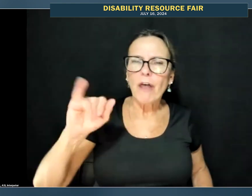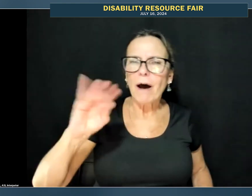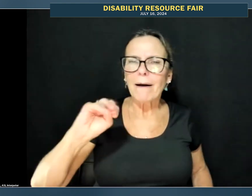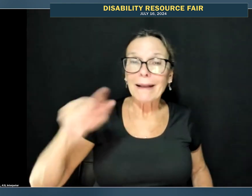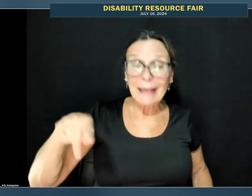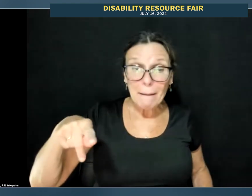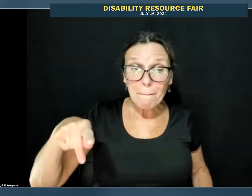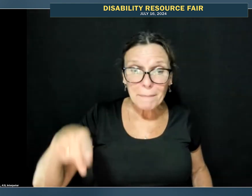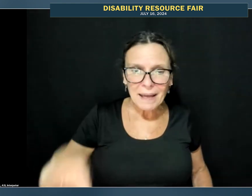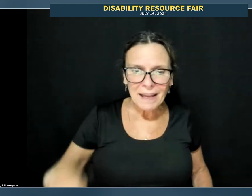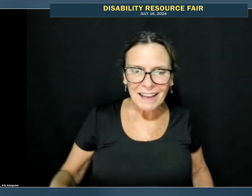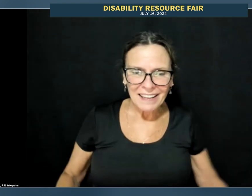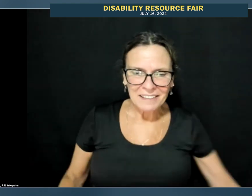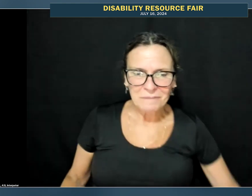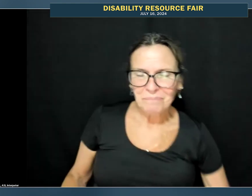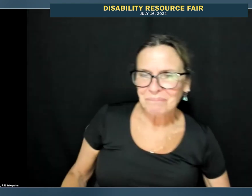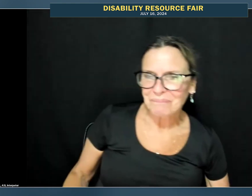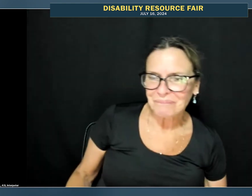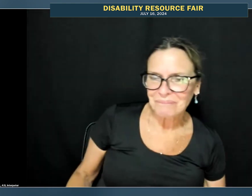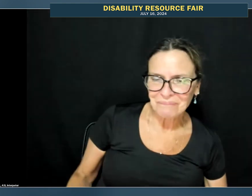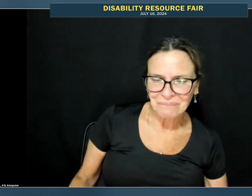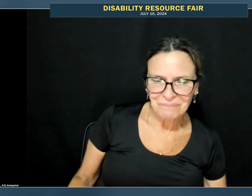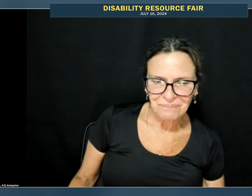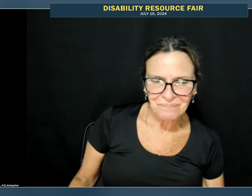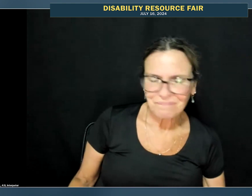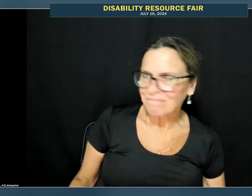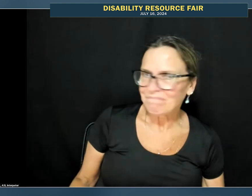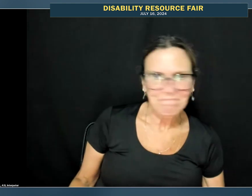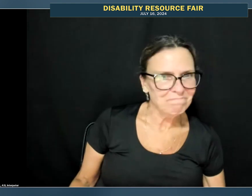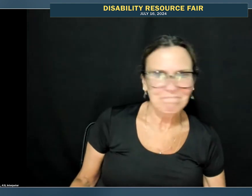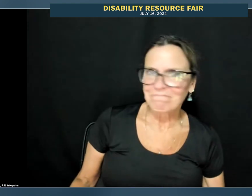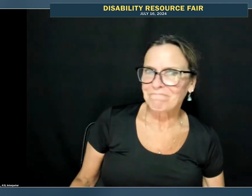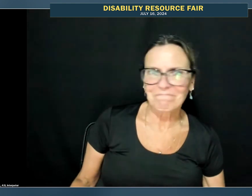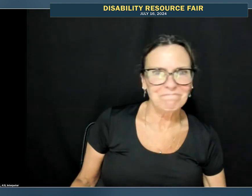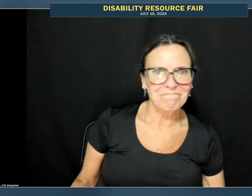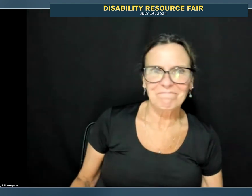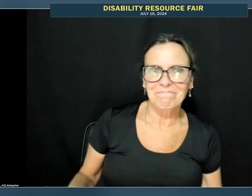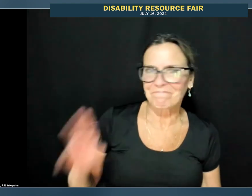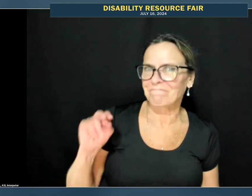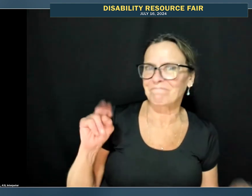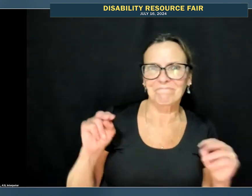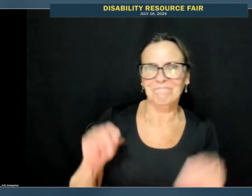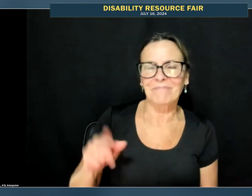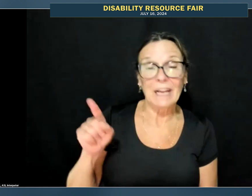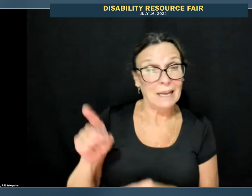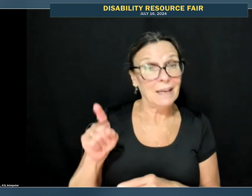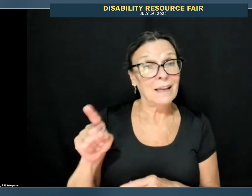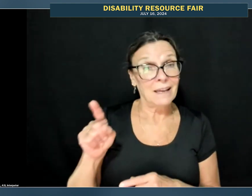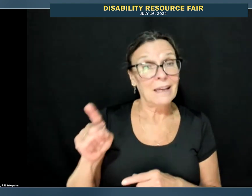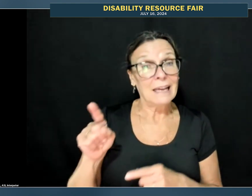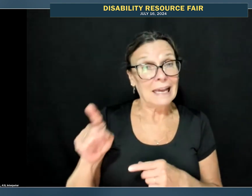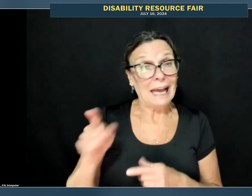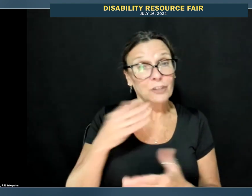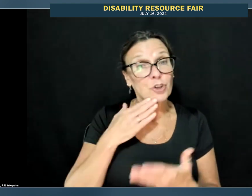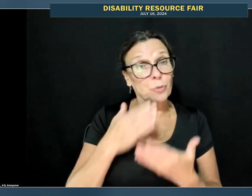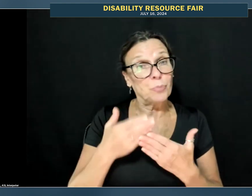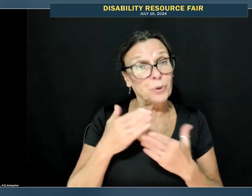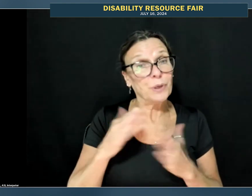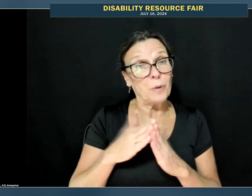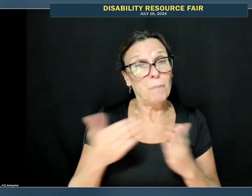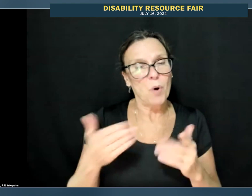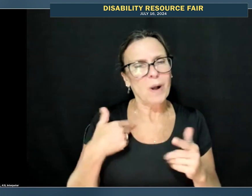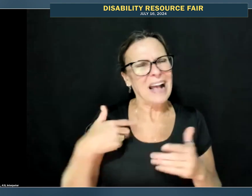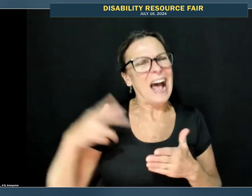by Mark Zupan? I have not. It's actually a pretty good book. I read